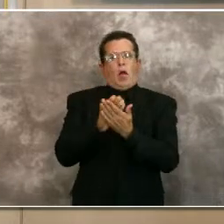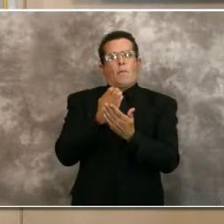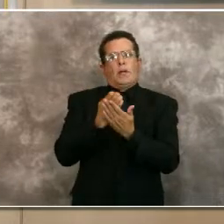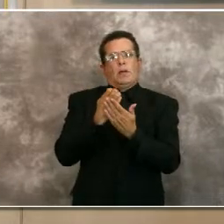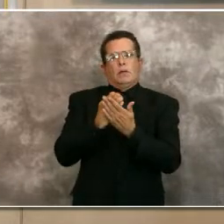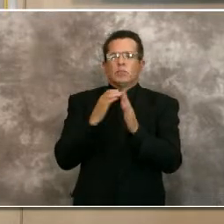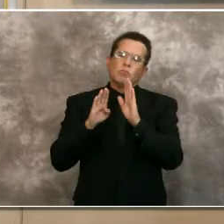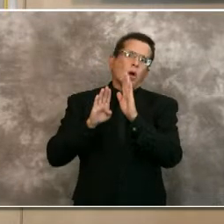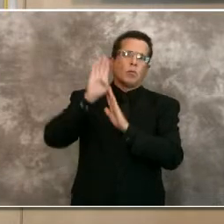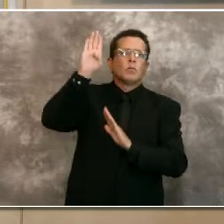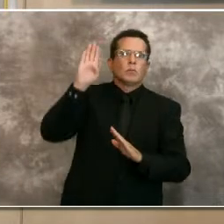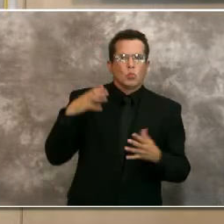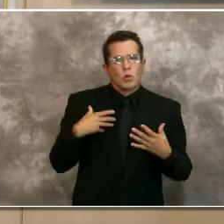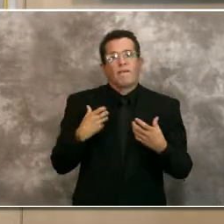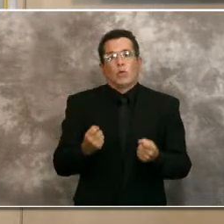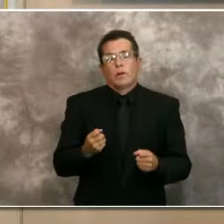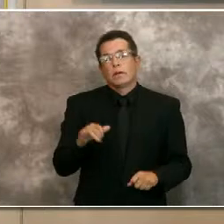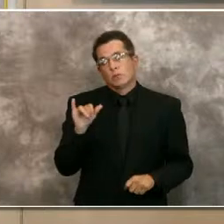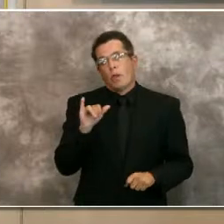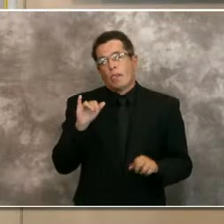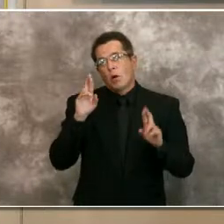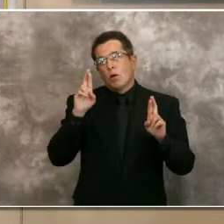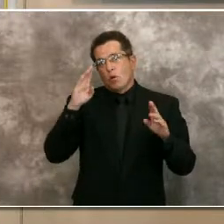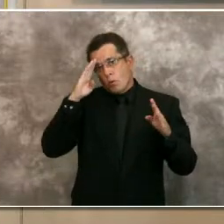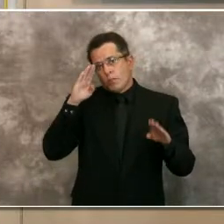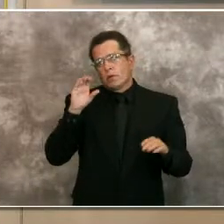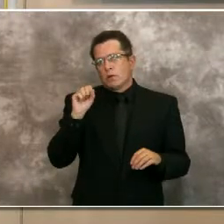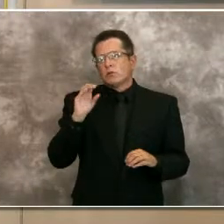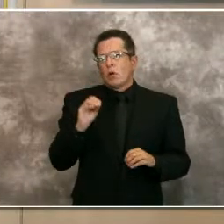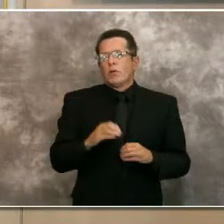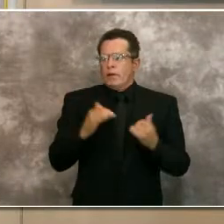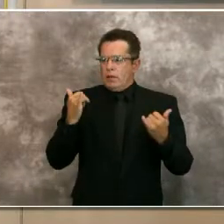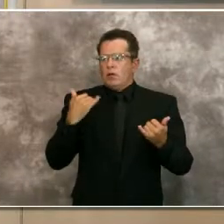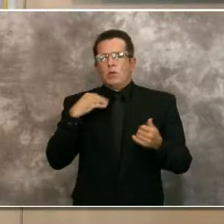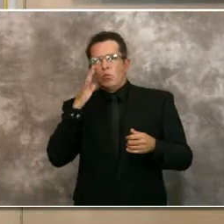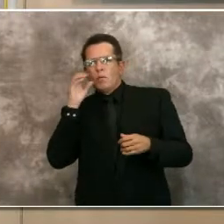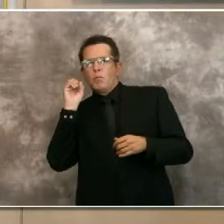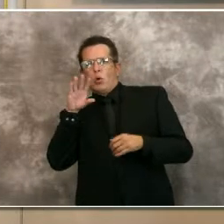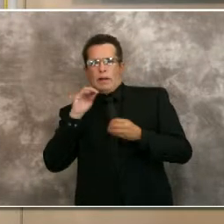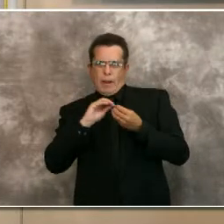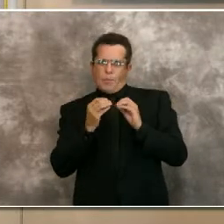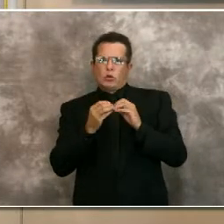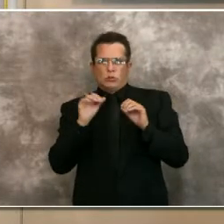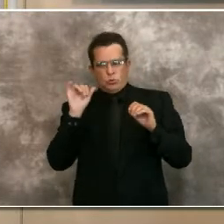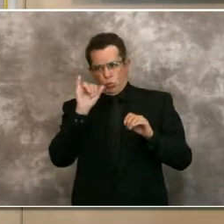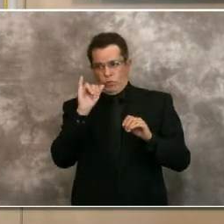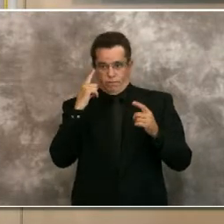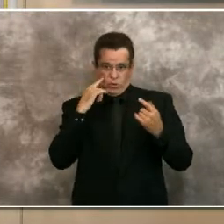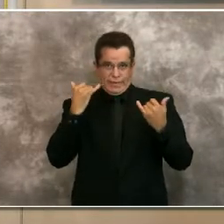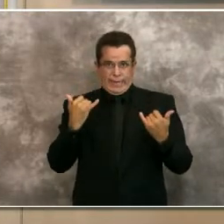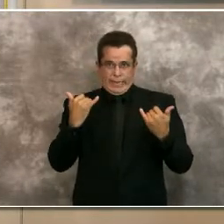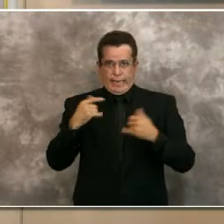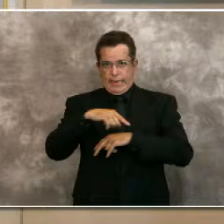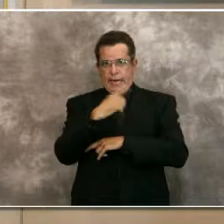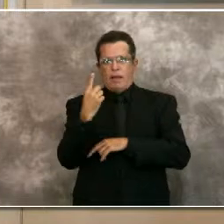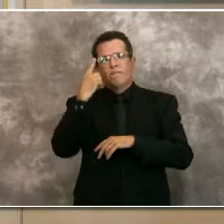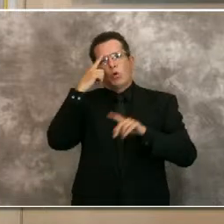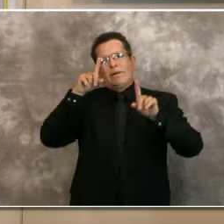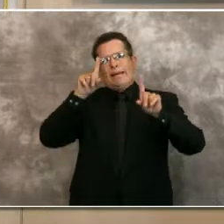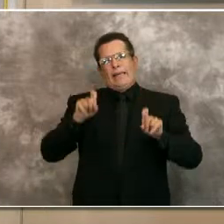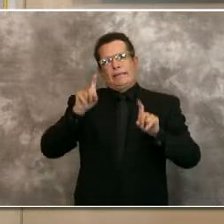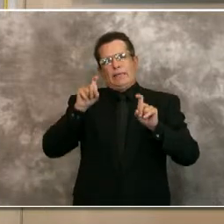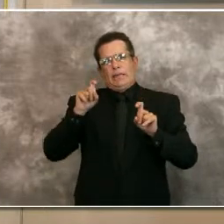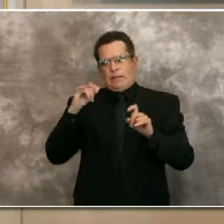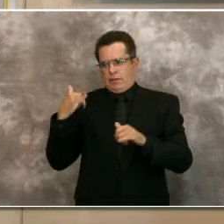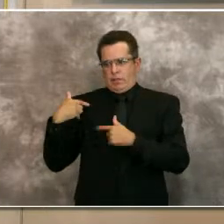economic recovery as well. With that, let's jump into before we jump into our numbers today, a quick note on testing. For about the last 2 weeks,